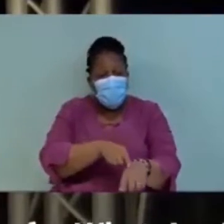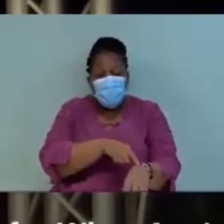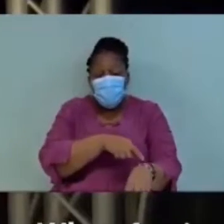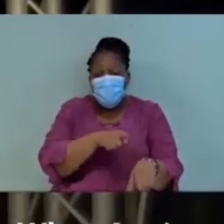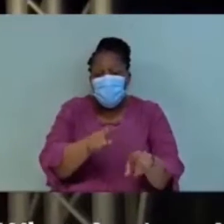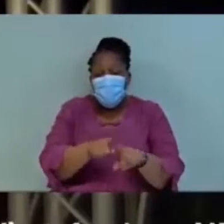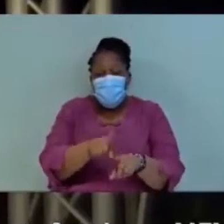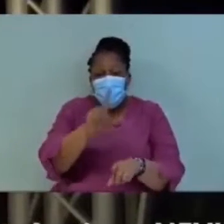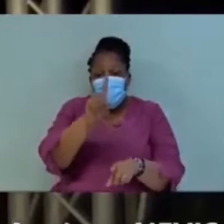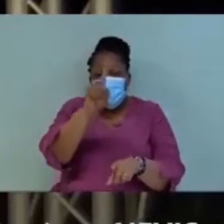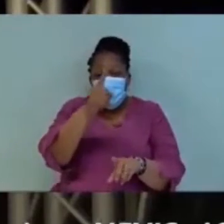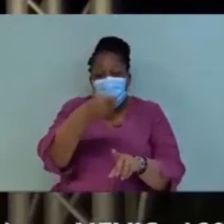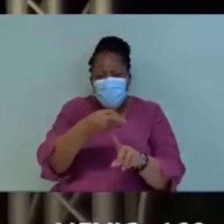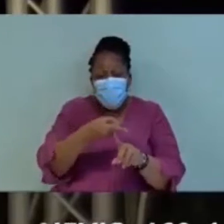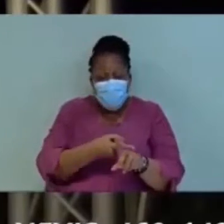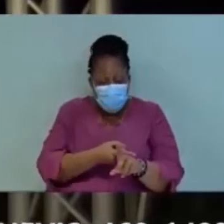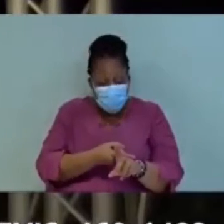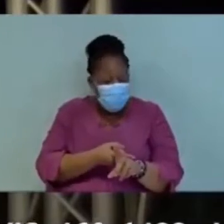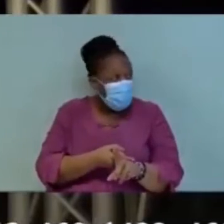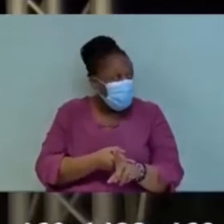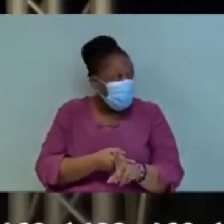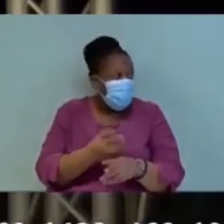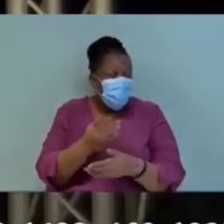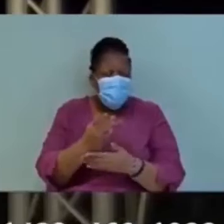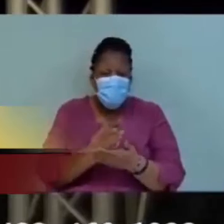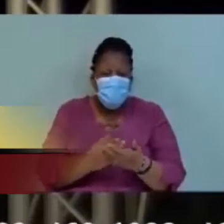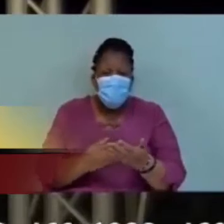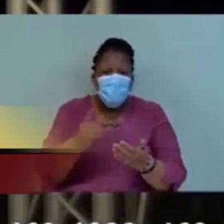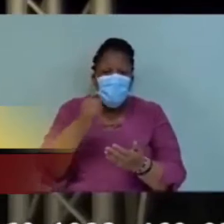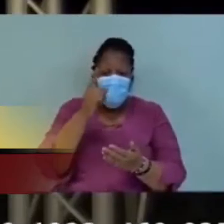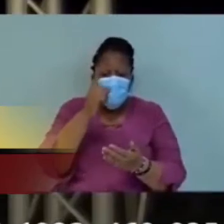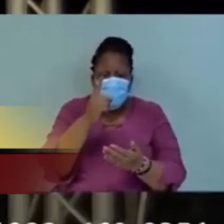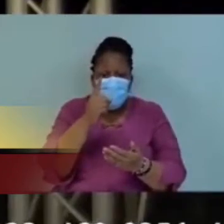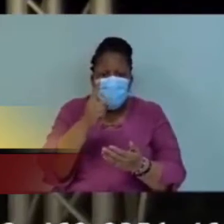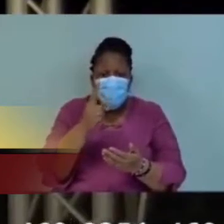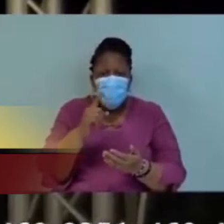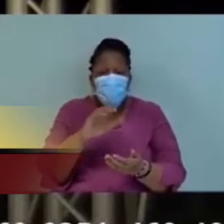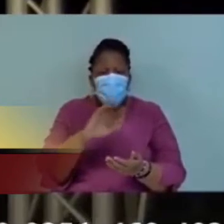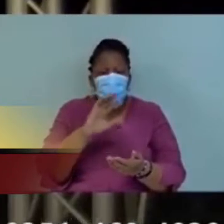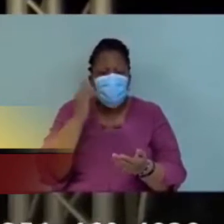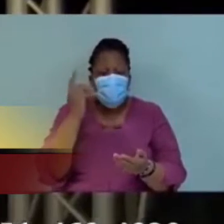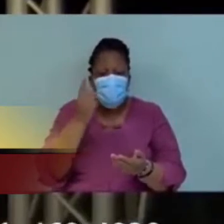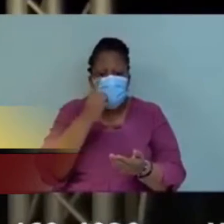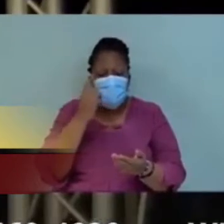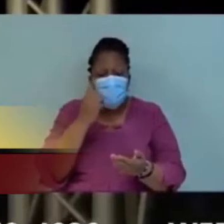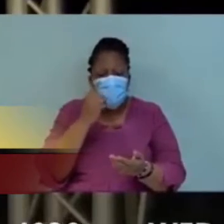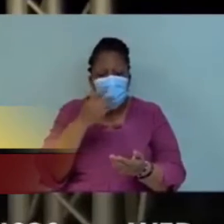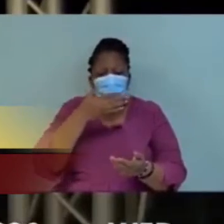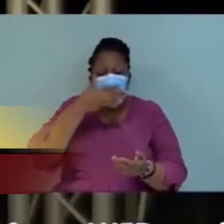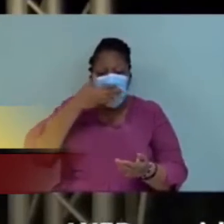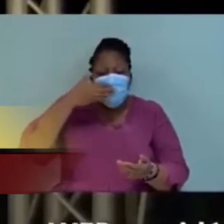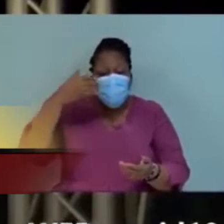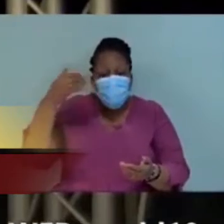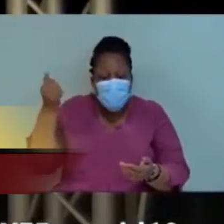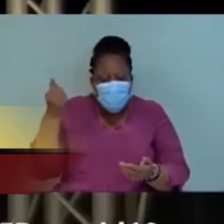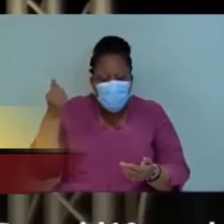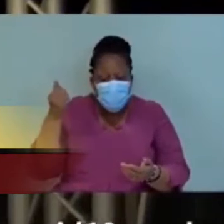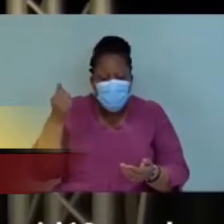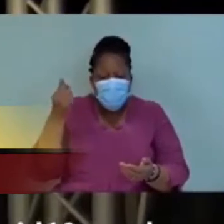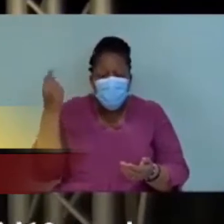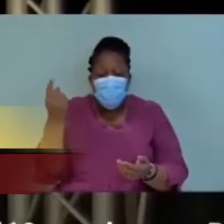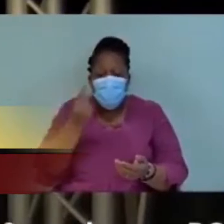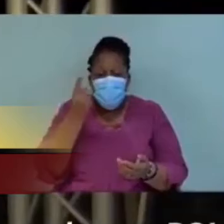on the literature, based on the science, somebody is deemed recovered after they would have had two